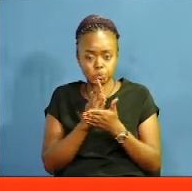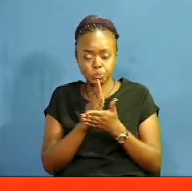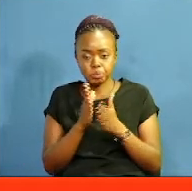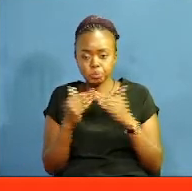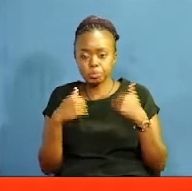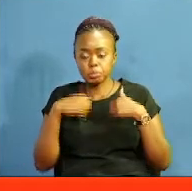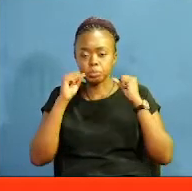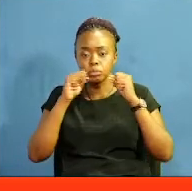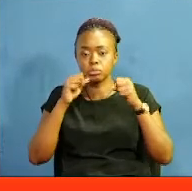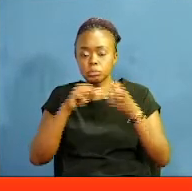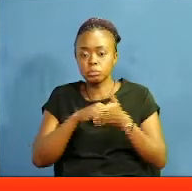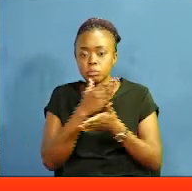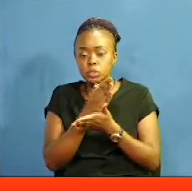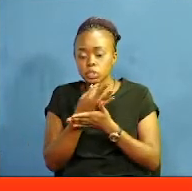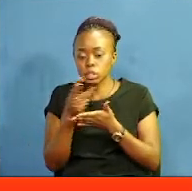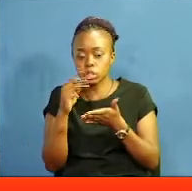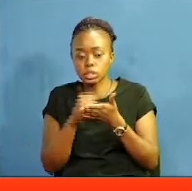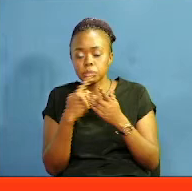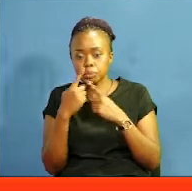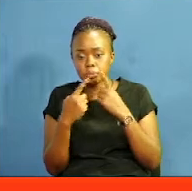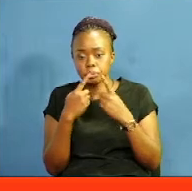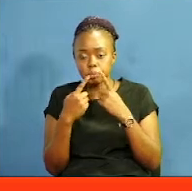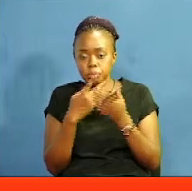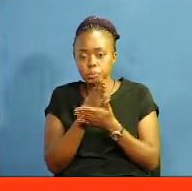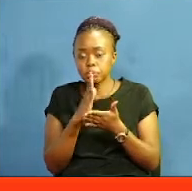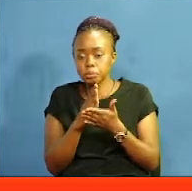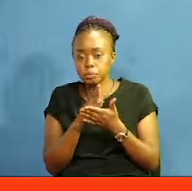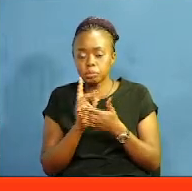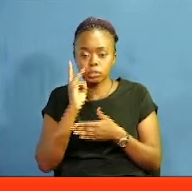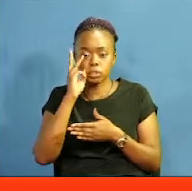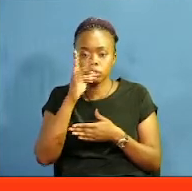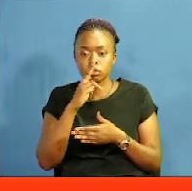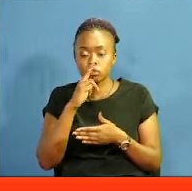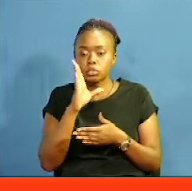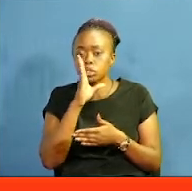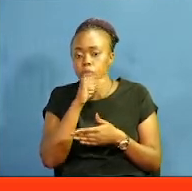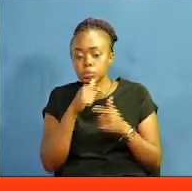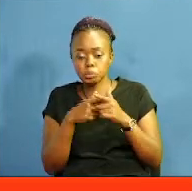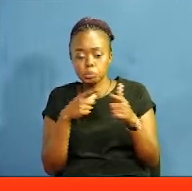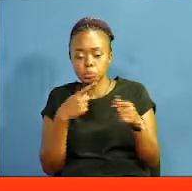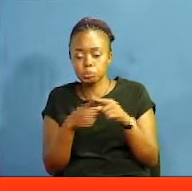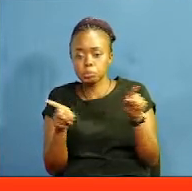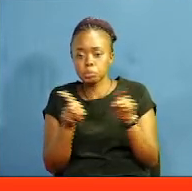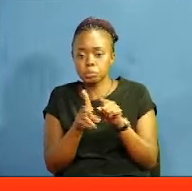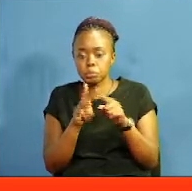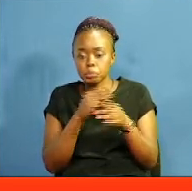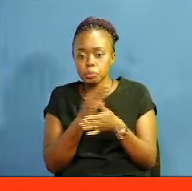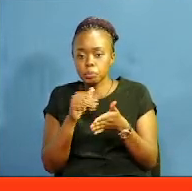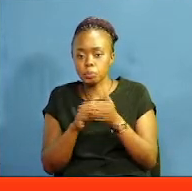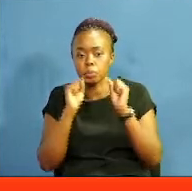there's a possibility that some of them, like I said, some will not run to the finish line, but some of them,